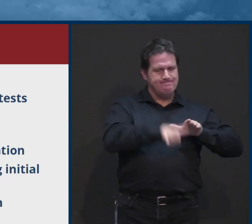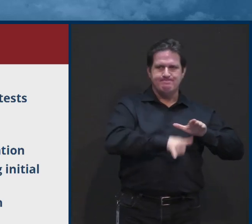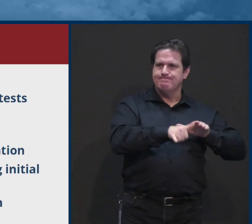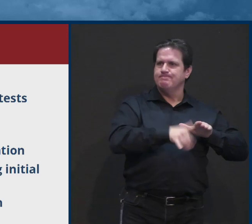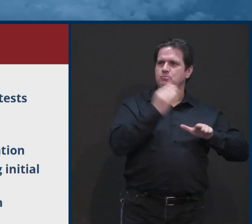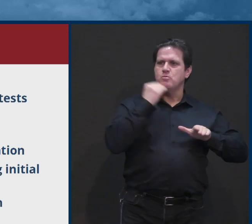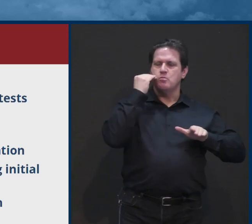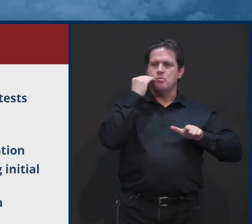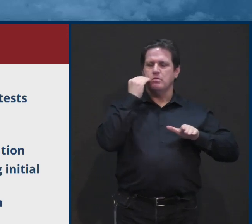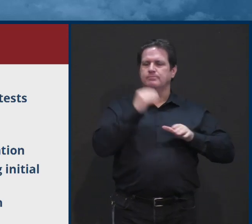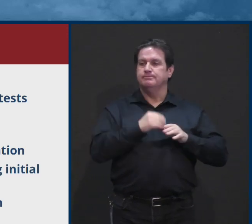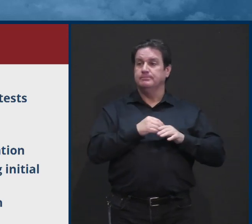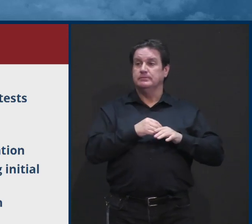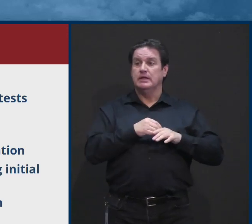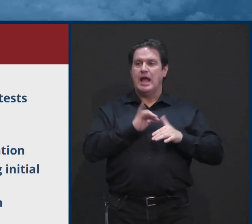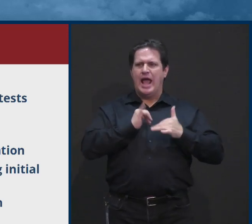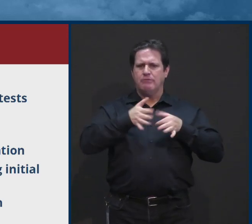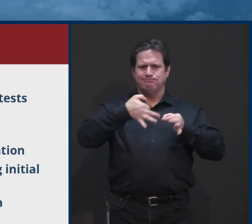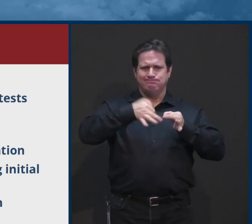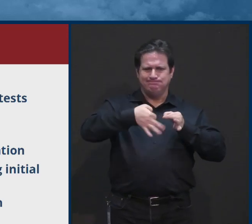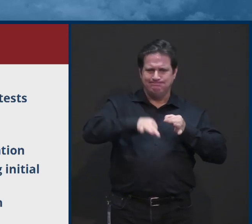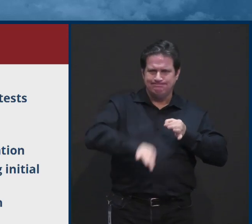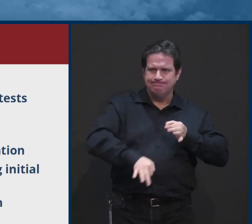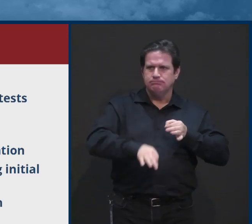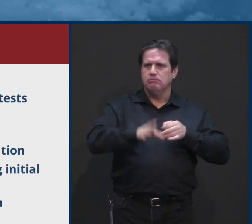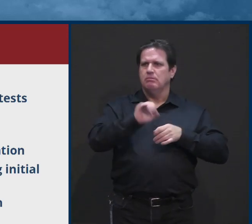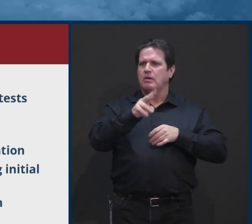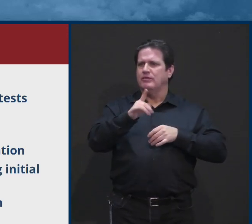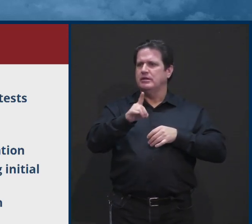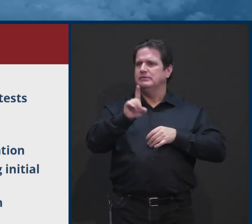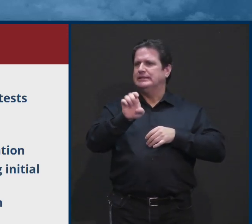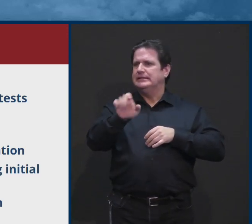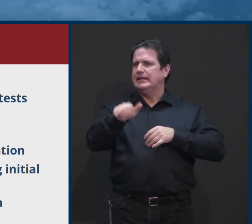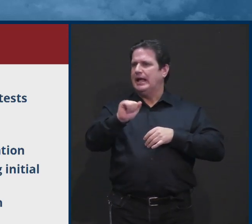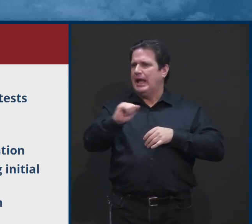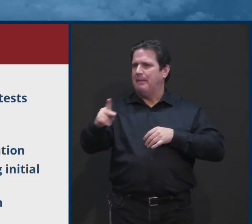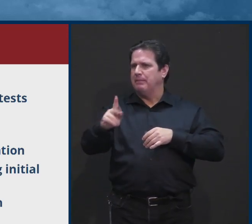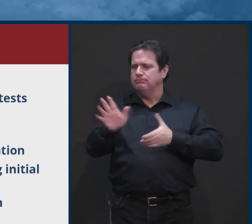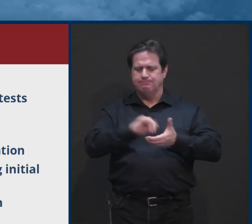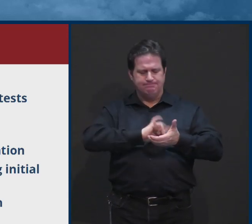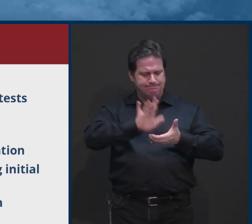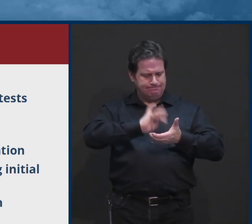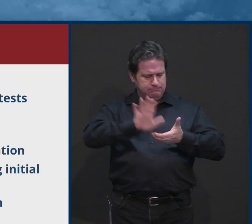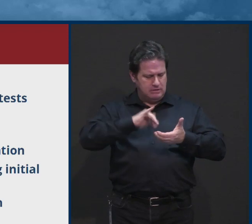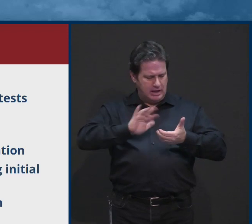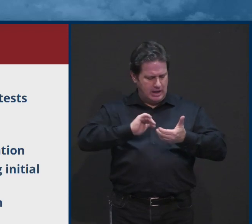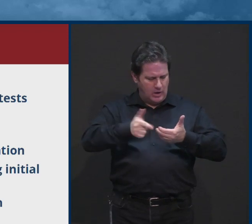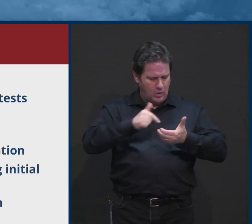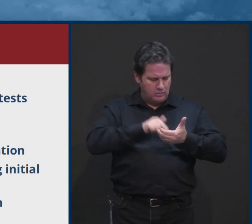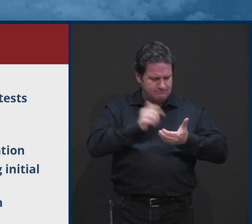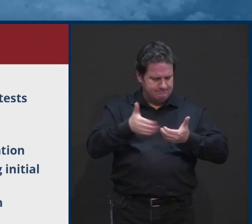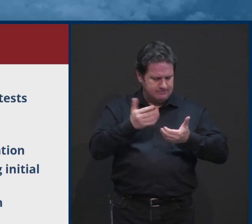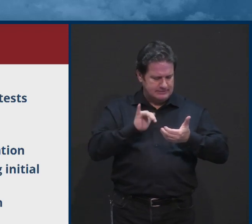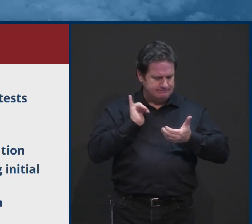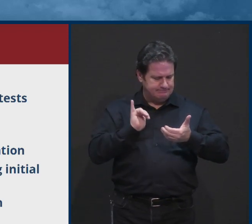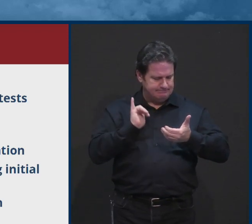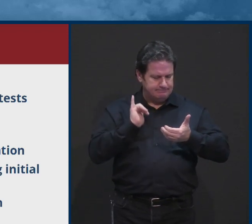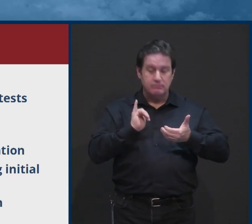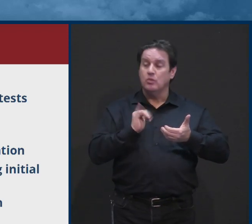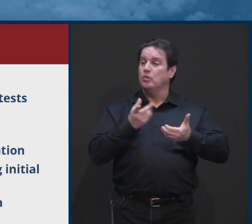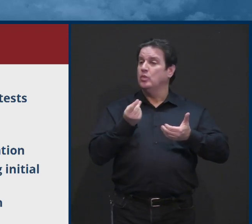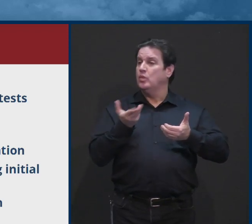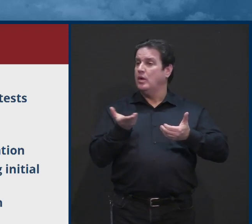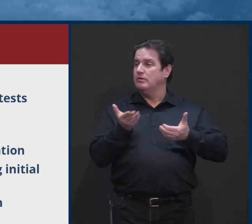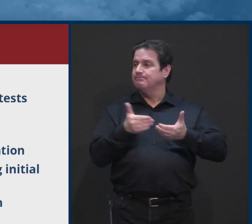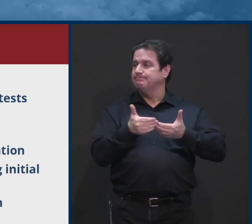The instructions are in the COVID DE alert app, so it's pretty easy to know what you need